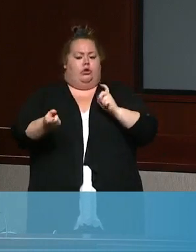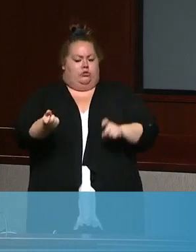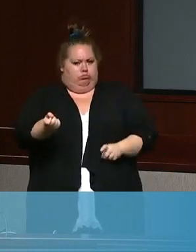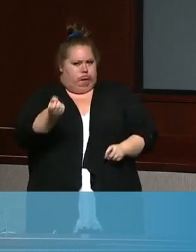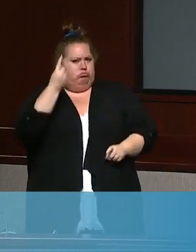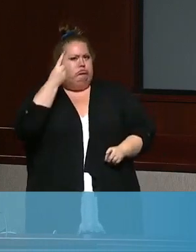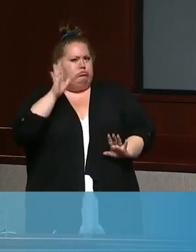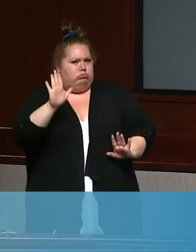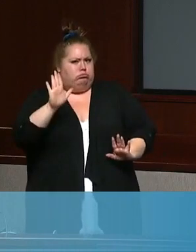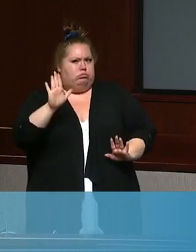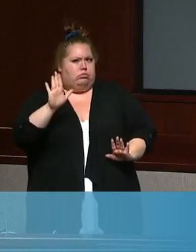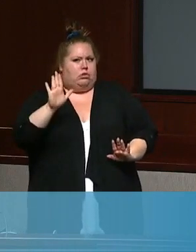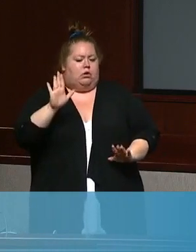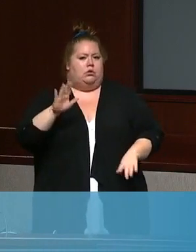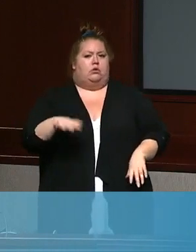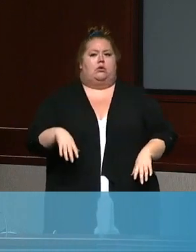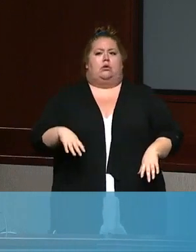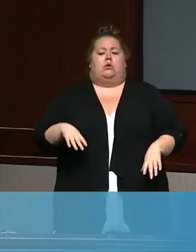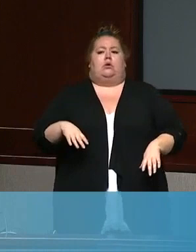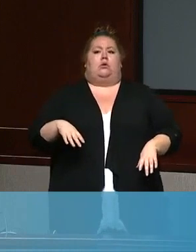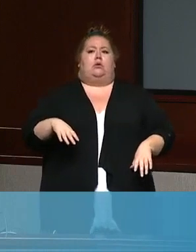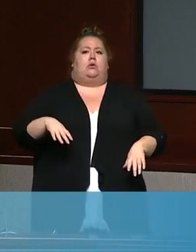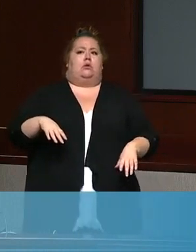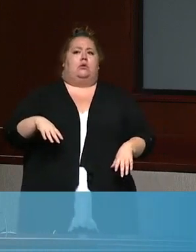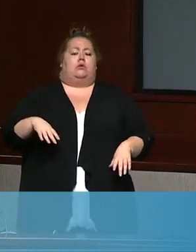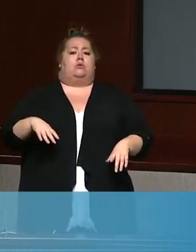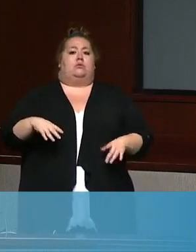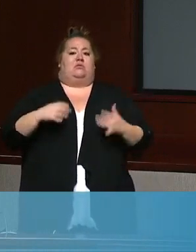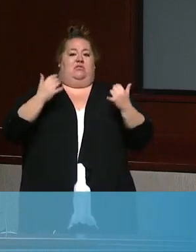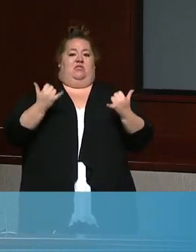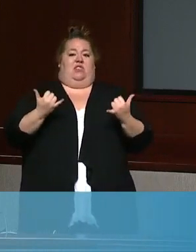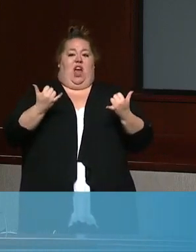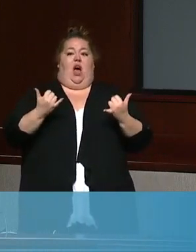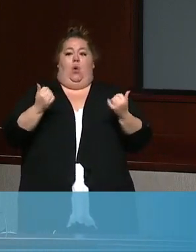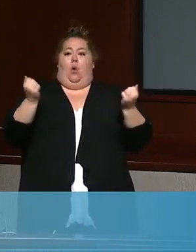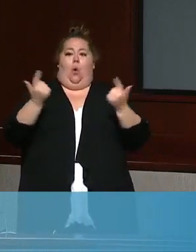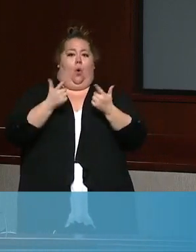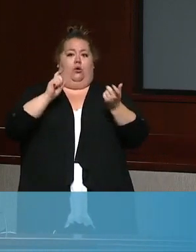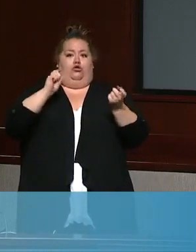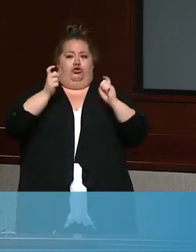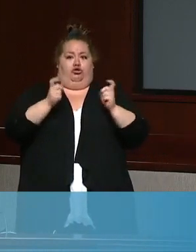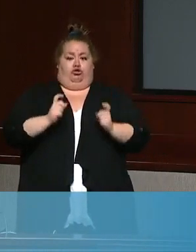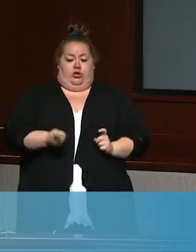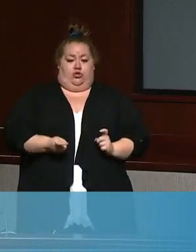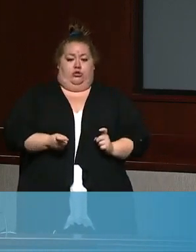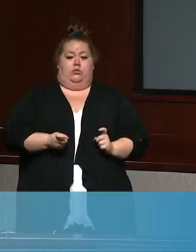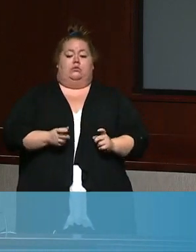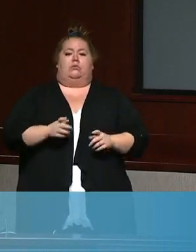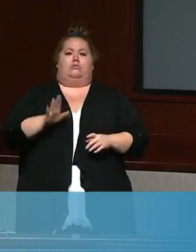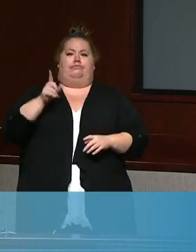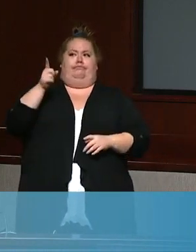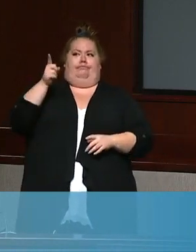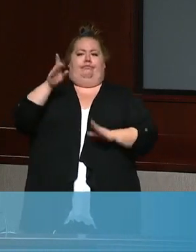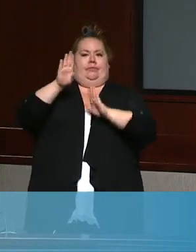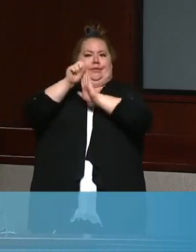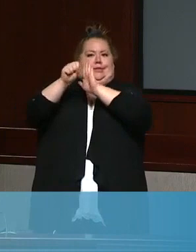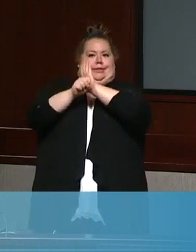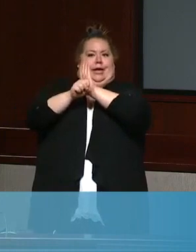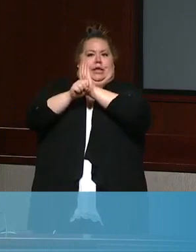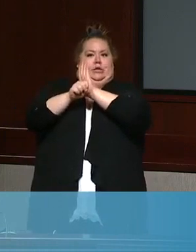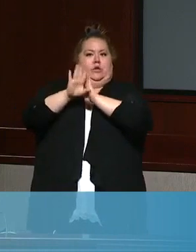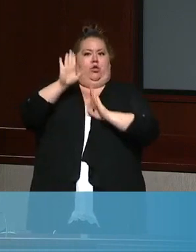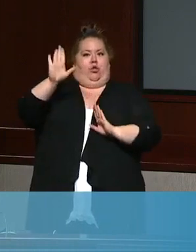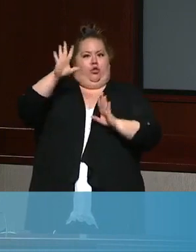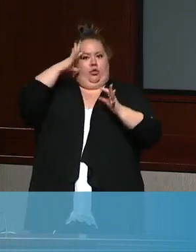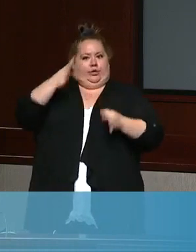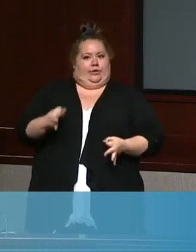of the changes that keep getting made are being done by the state. They're the smartest people in the room. They're making these decisions,